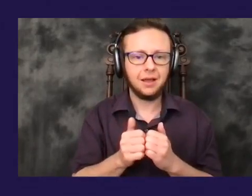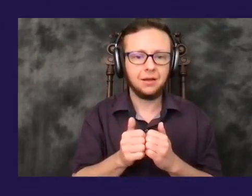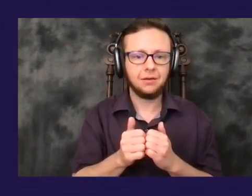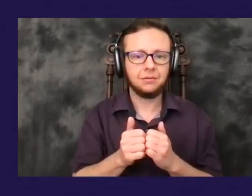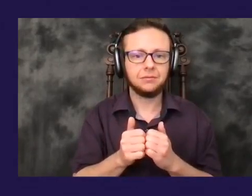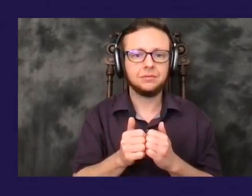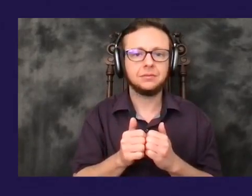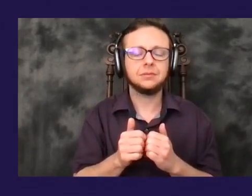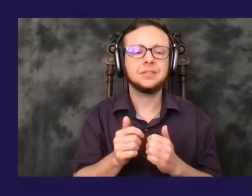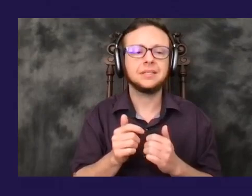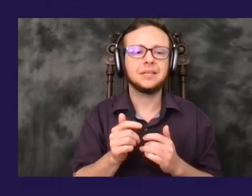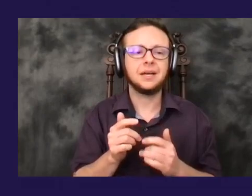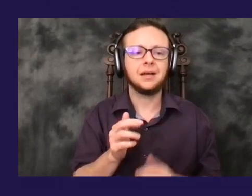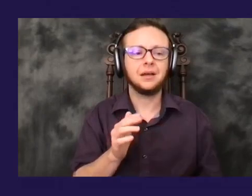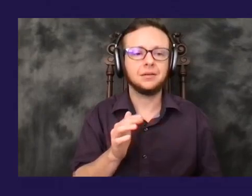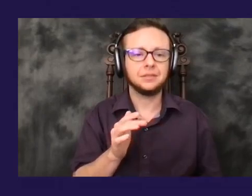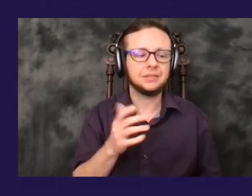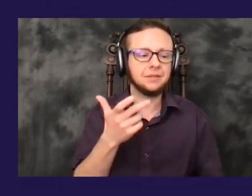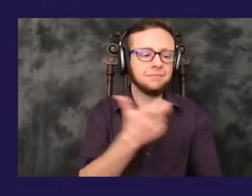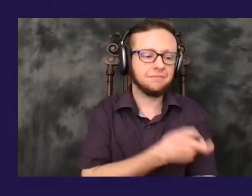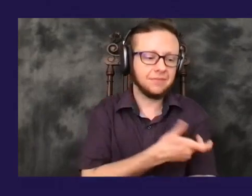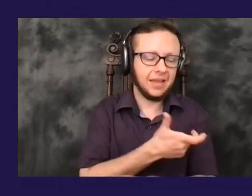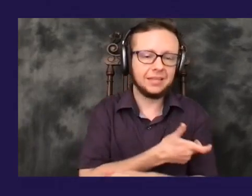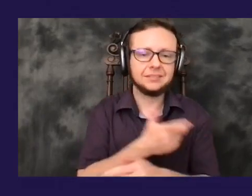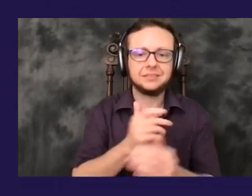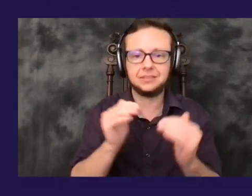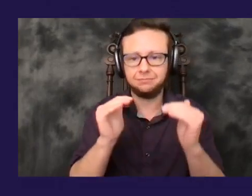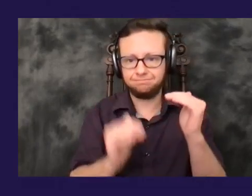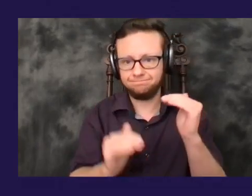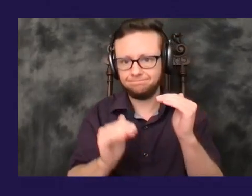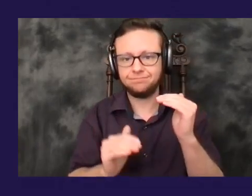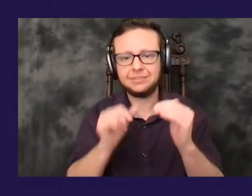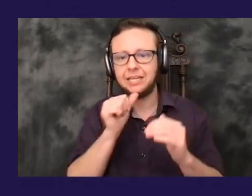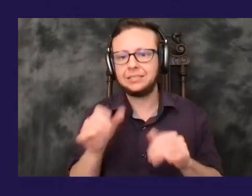how disproportionate the vaccine uptake was across the city.